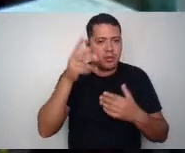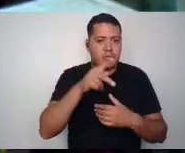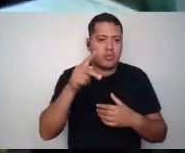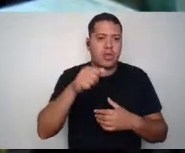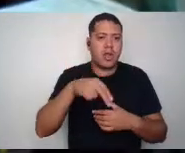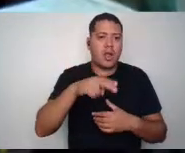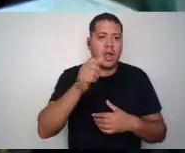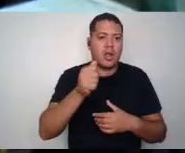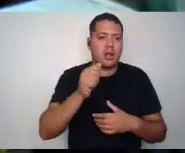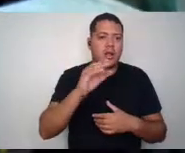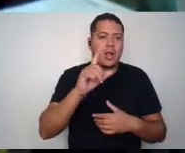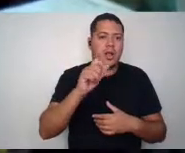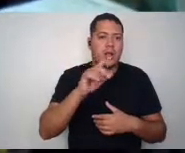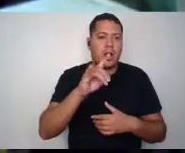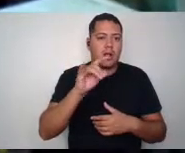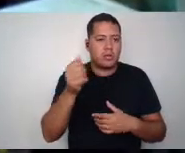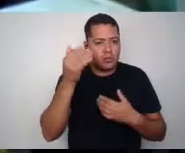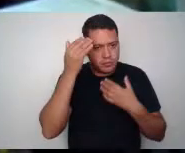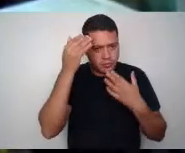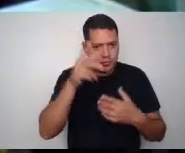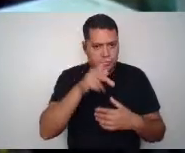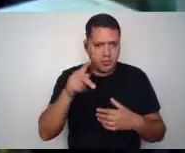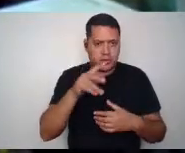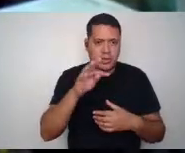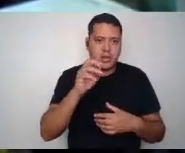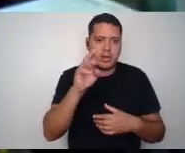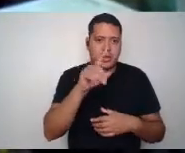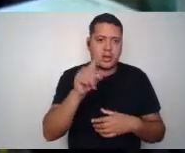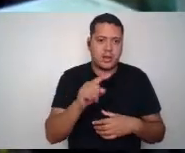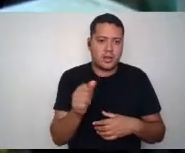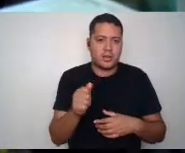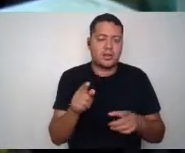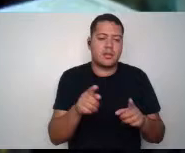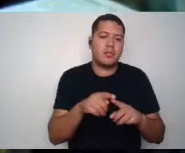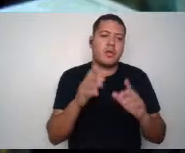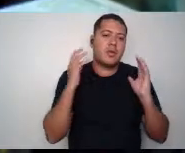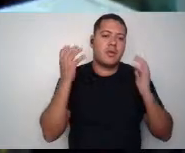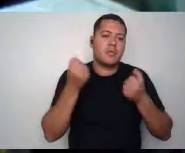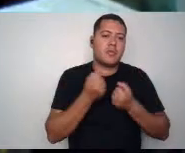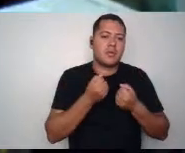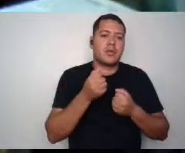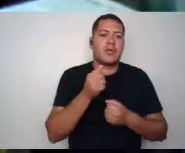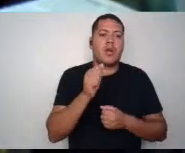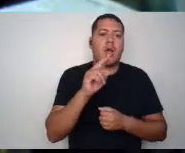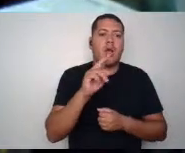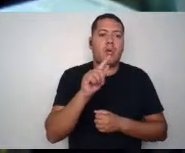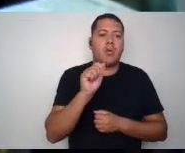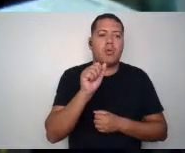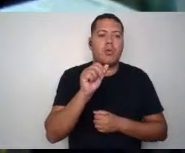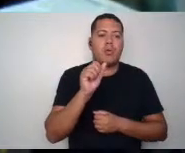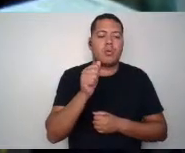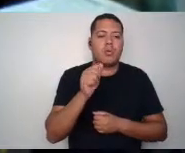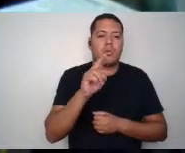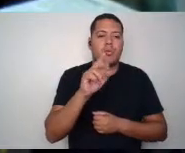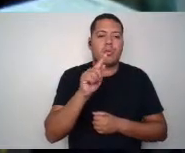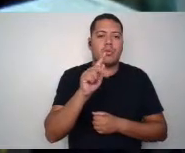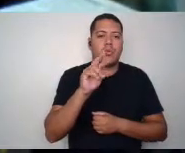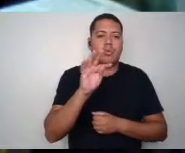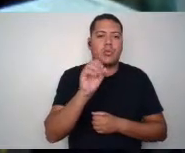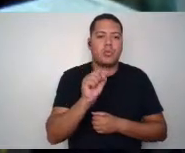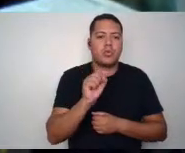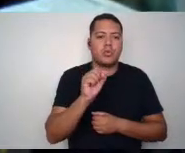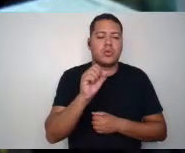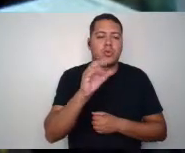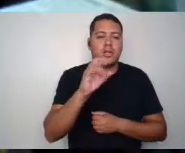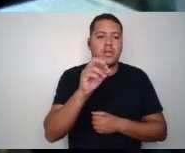very much, Professor Ana Cláudia, Professor Teresa too, and Justice Augusto César. I'm very pleased. And I